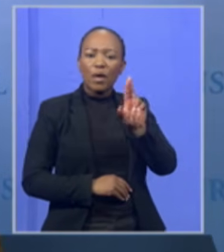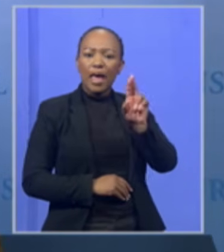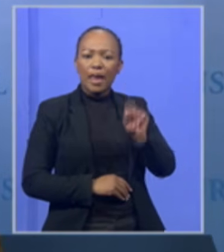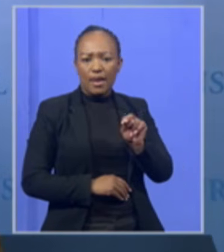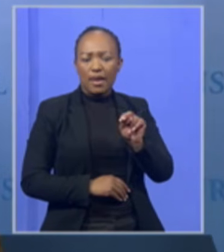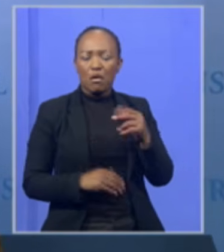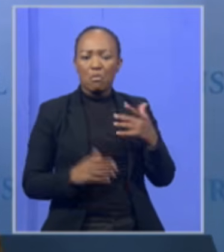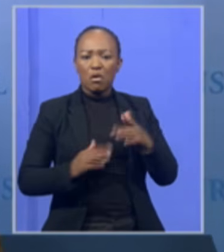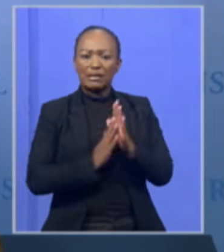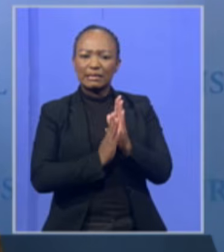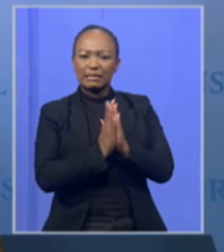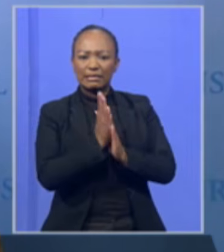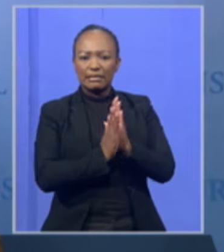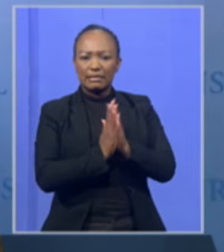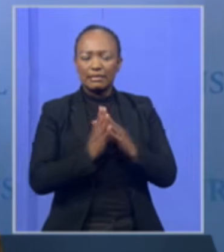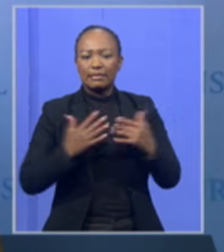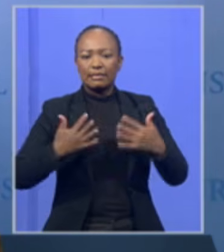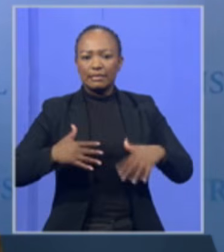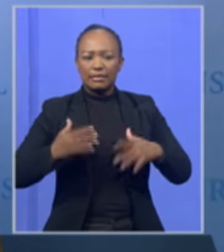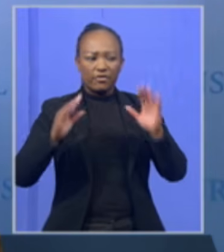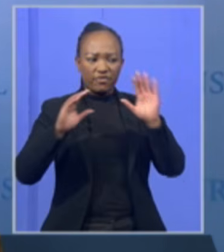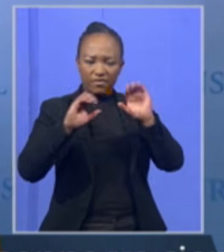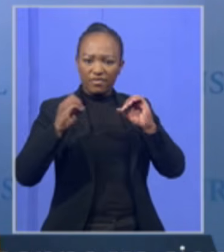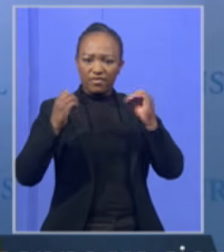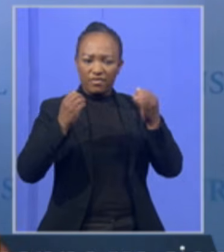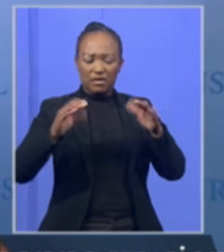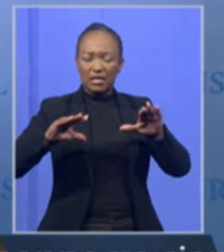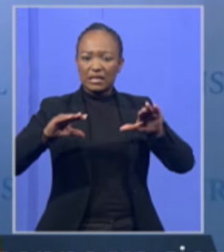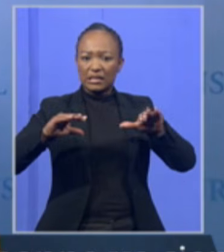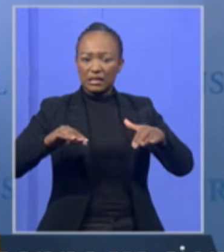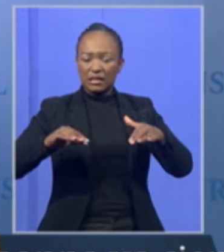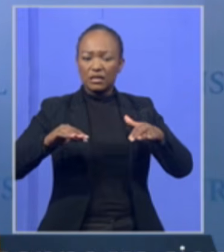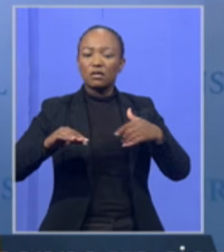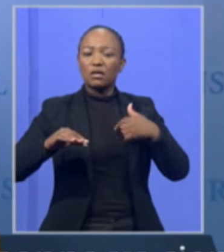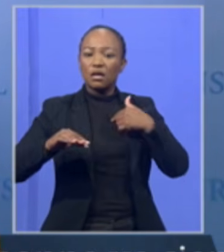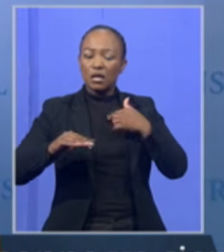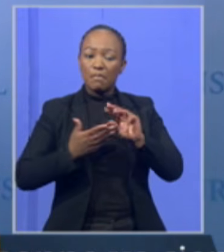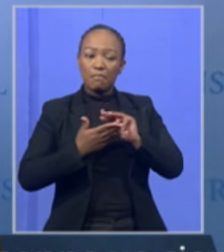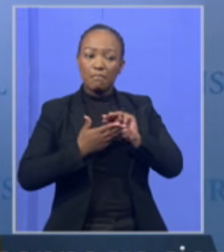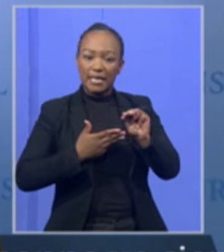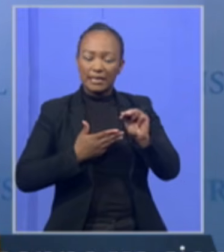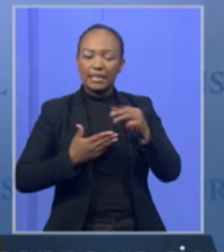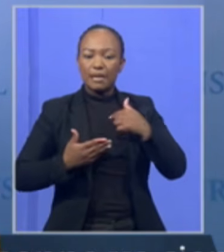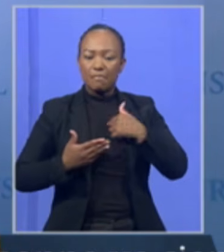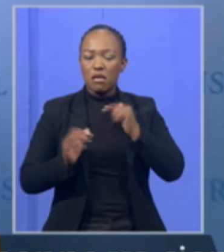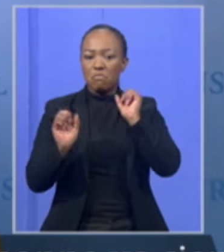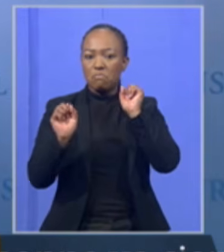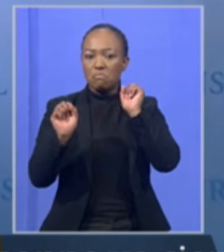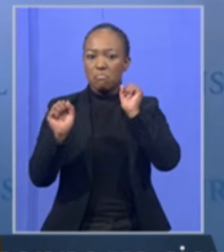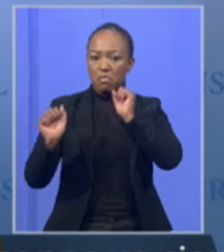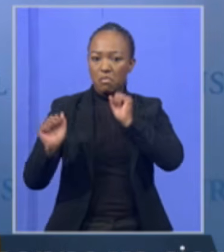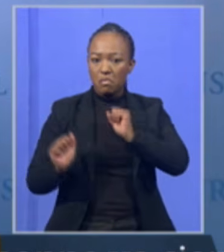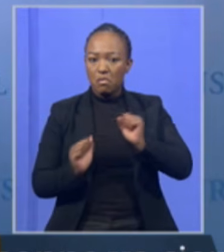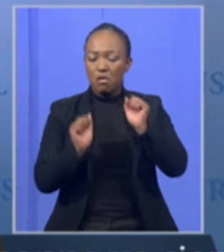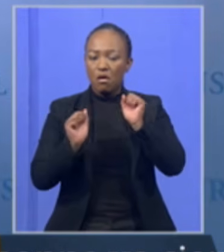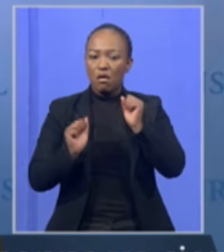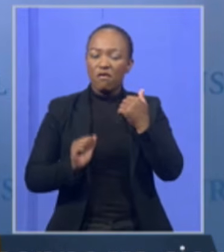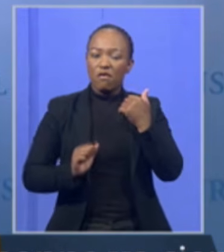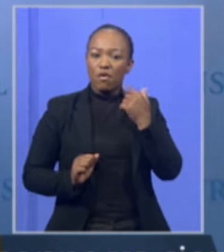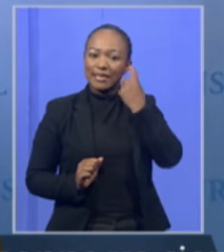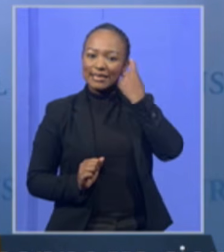commitment to the goals and ideals of our organization, a message I was honored to convey in my meetings with him as Secretary